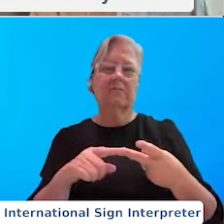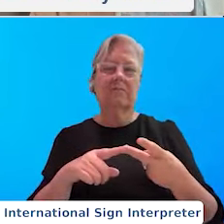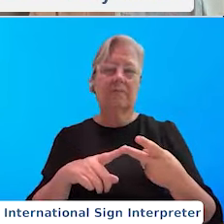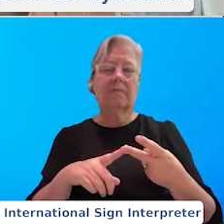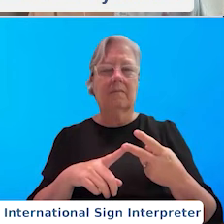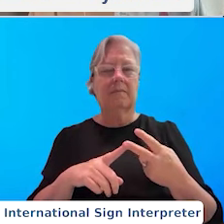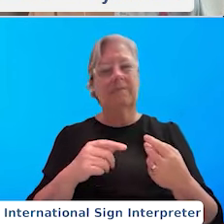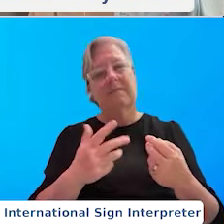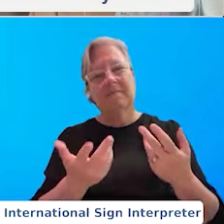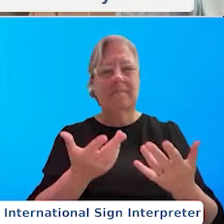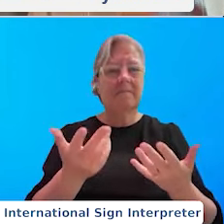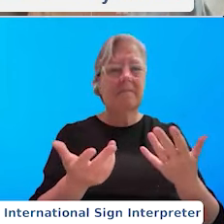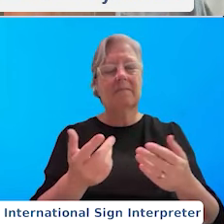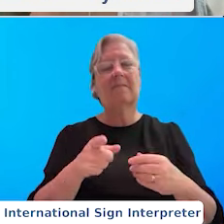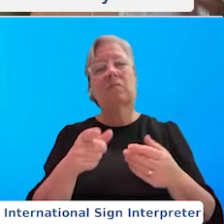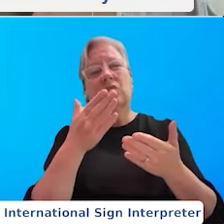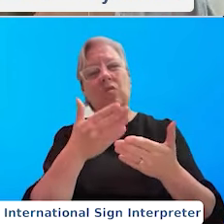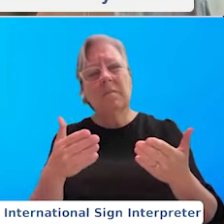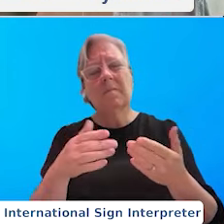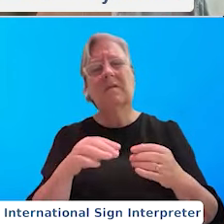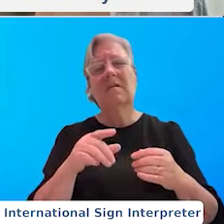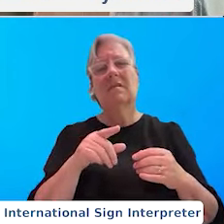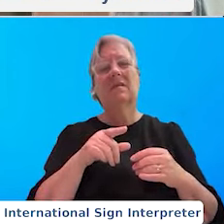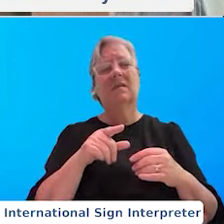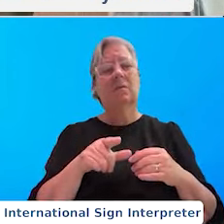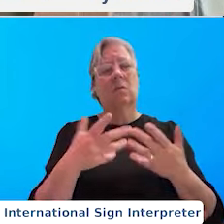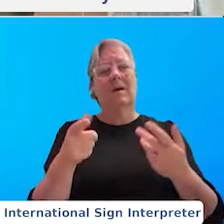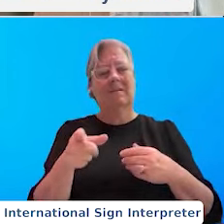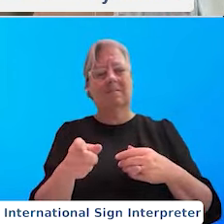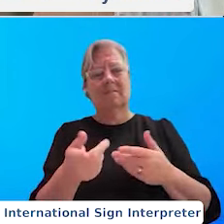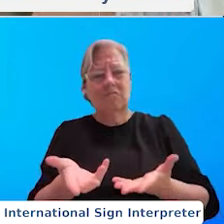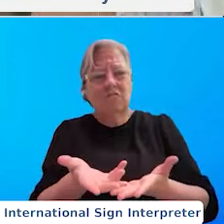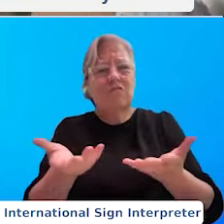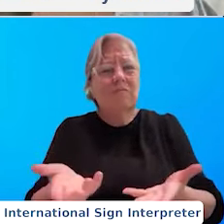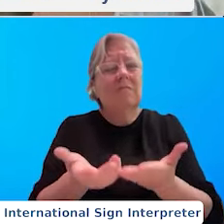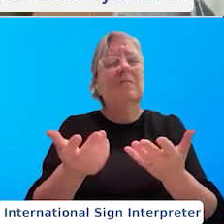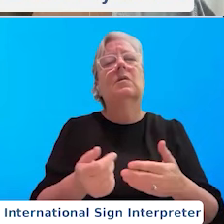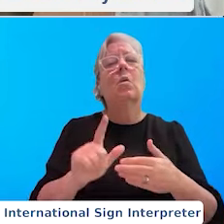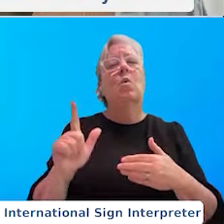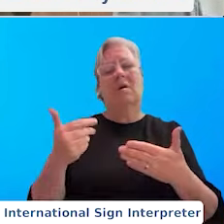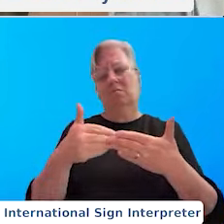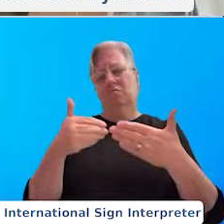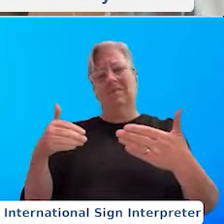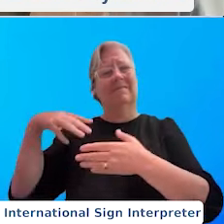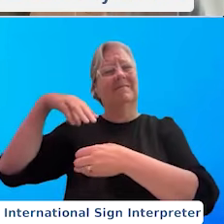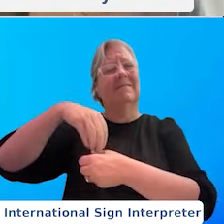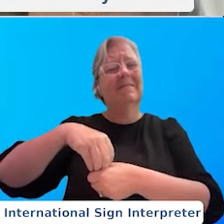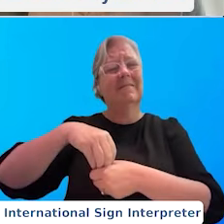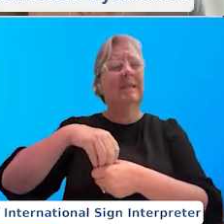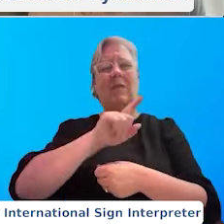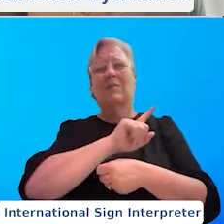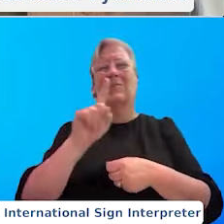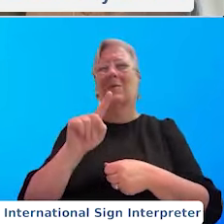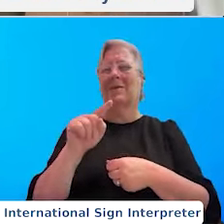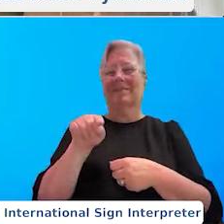social protection, but also other key sector expenditure that may be captured better is around education, health, for